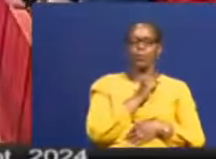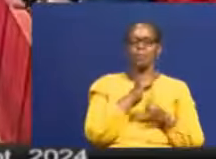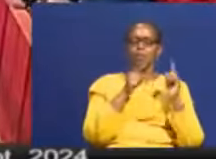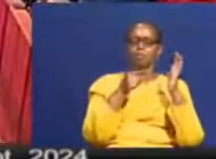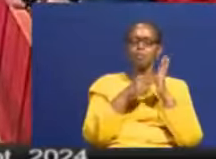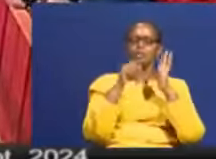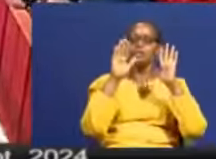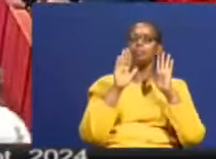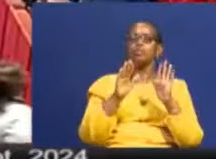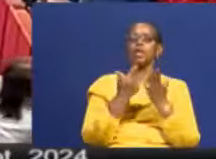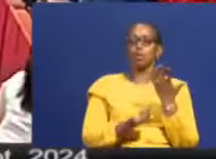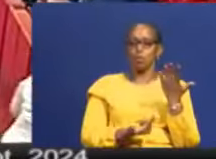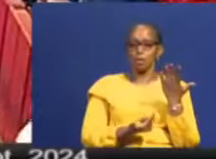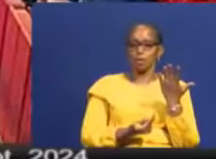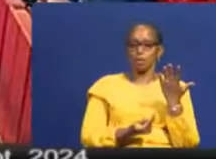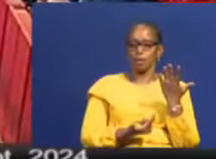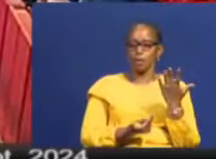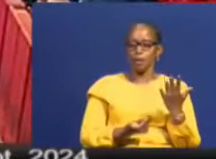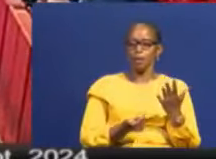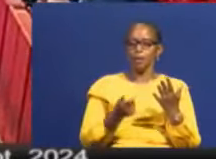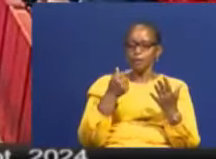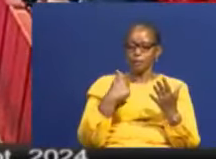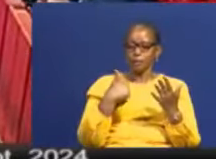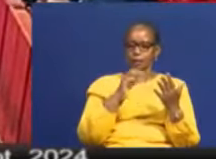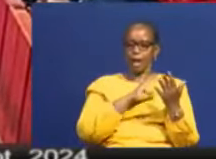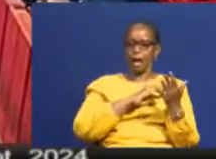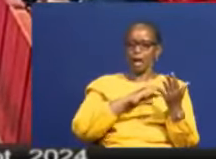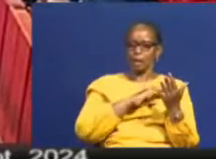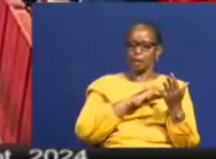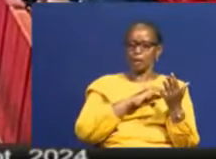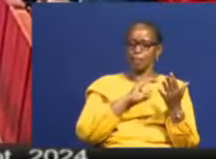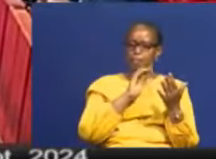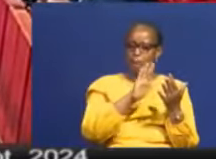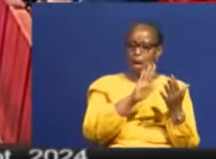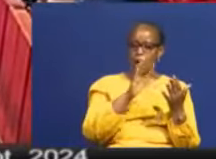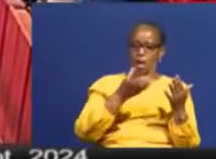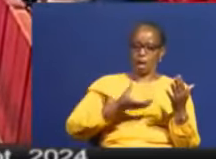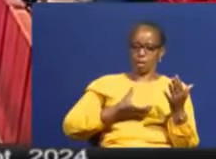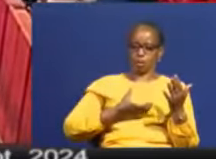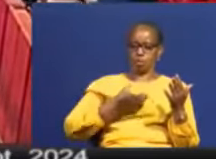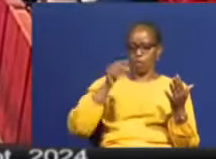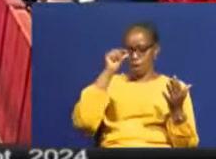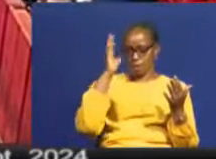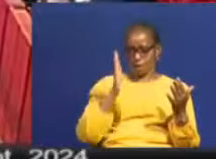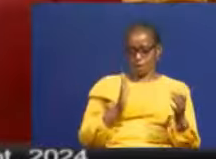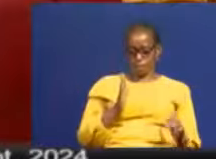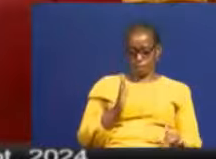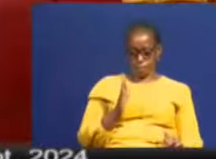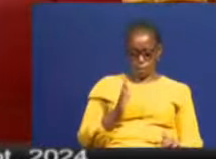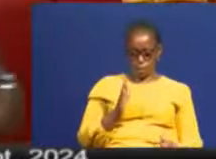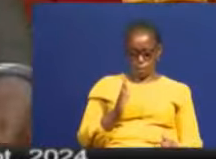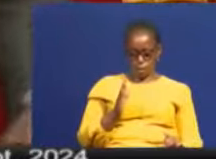Honorable Speaker, for me, it is the character of the Council of Governors. Honorable